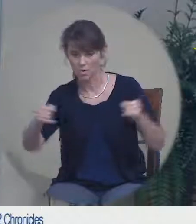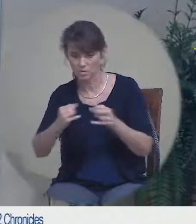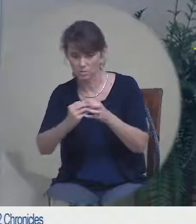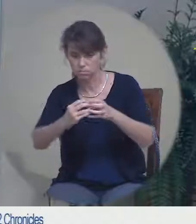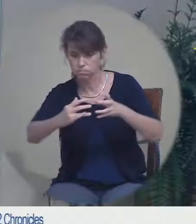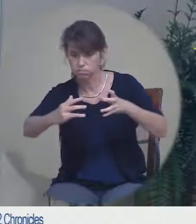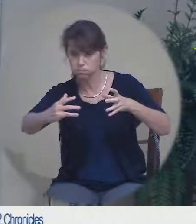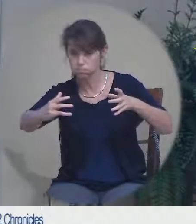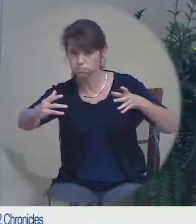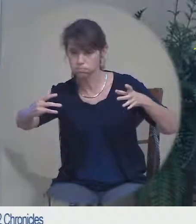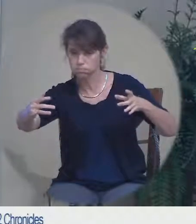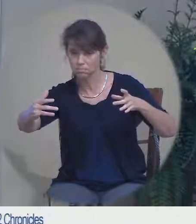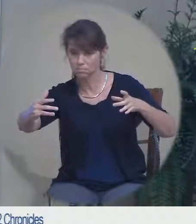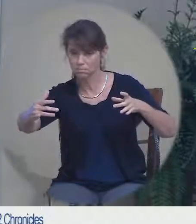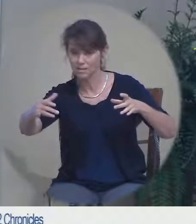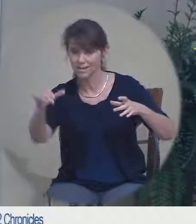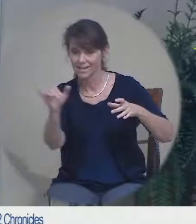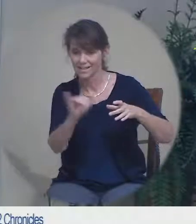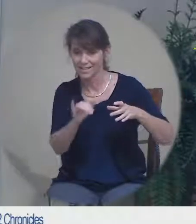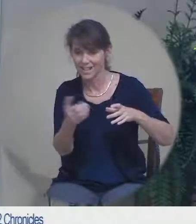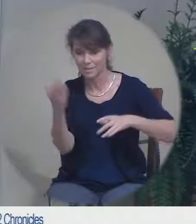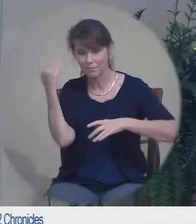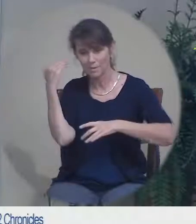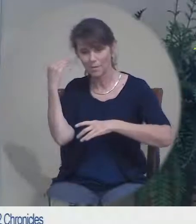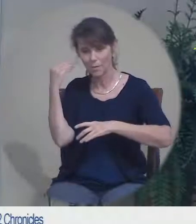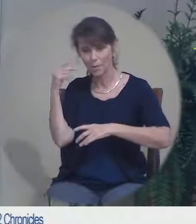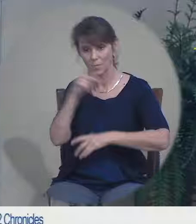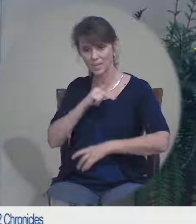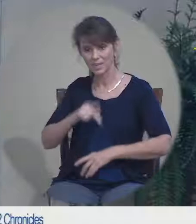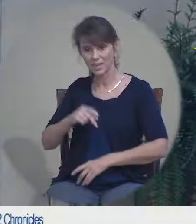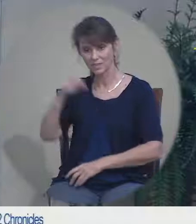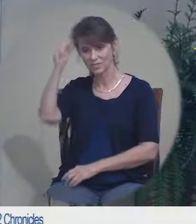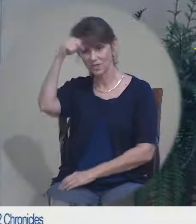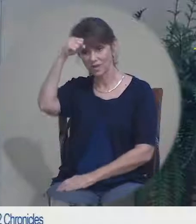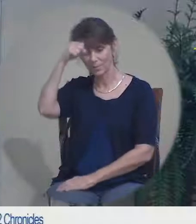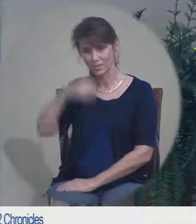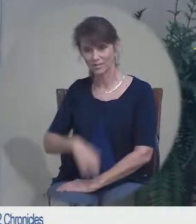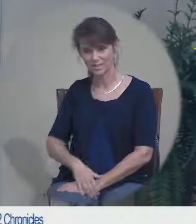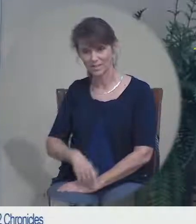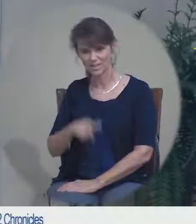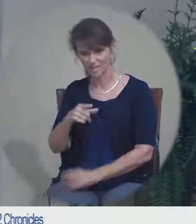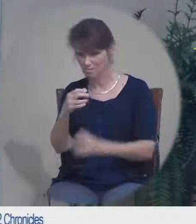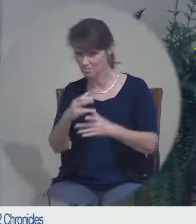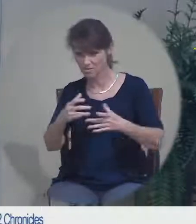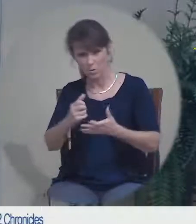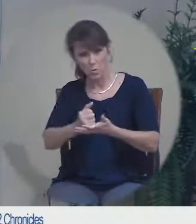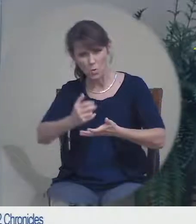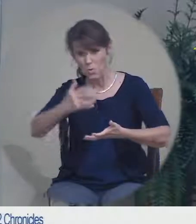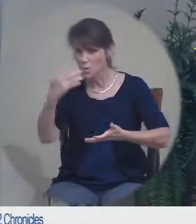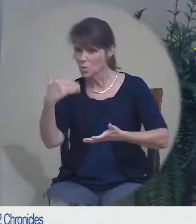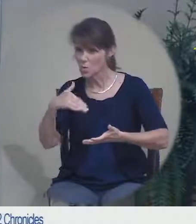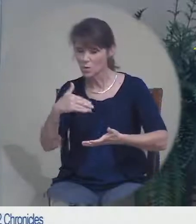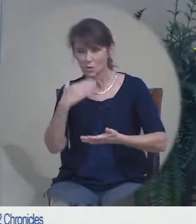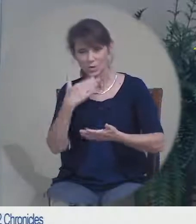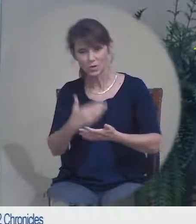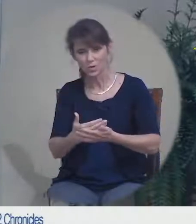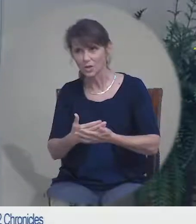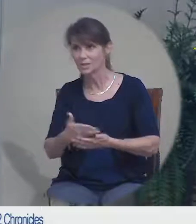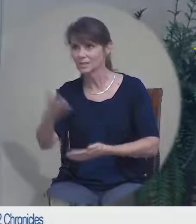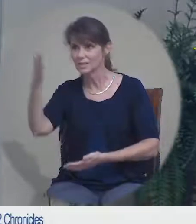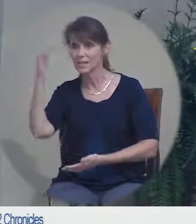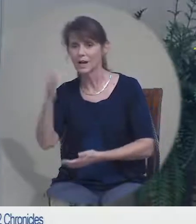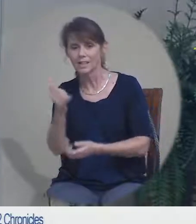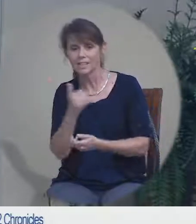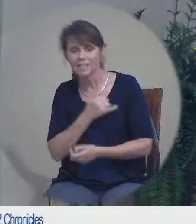Solomon. In God's actions and attitude toward them during this period of time, it was one of love, like a husband loves toward his